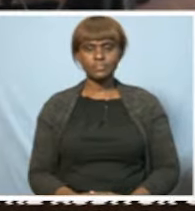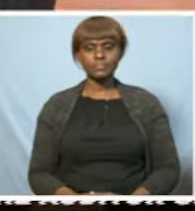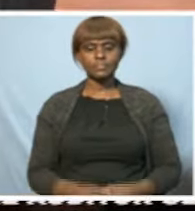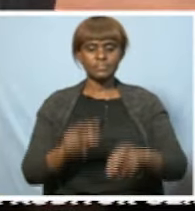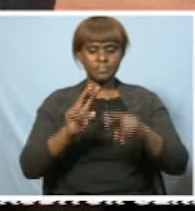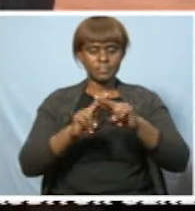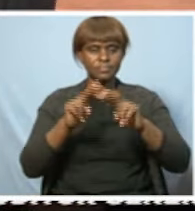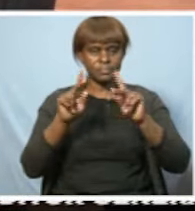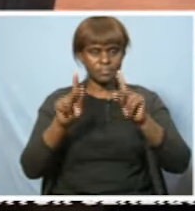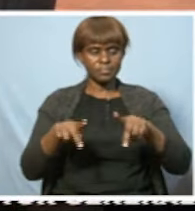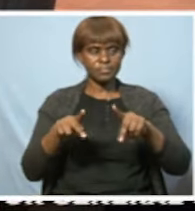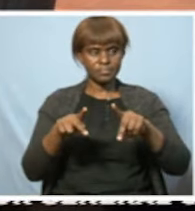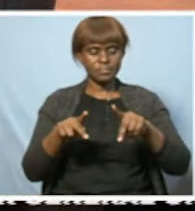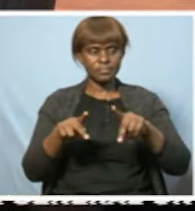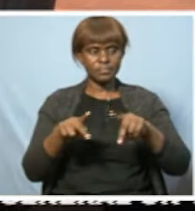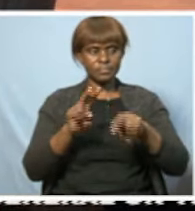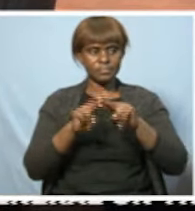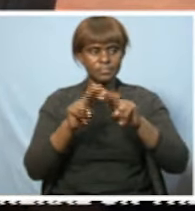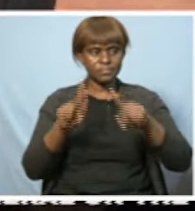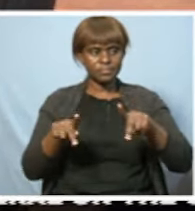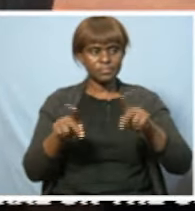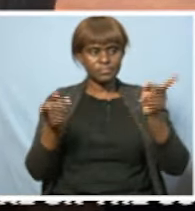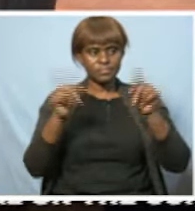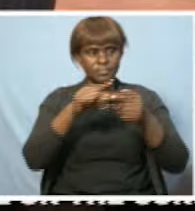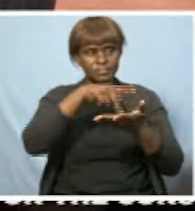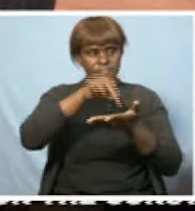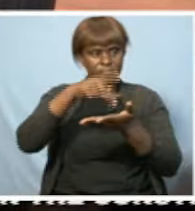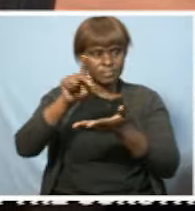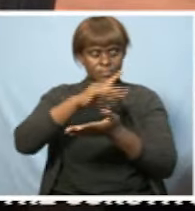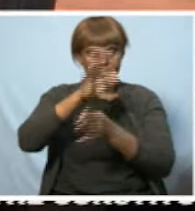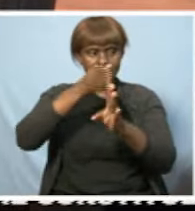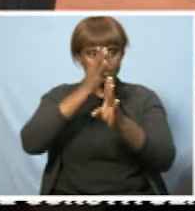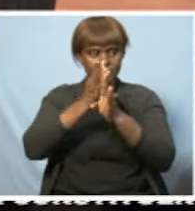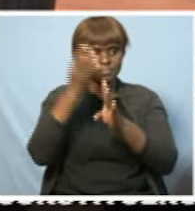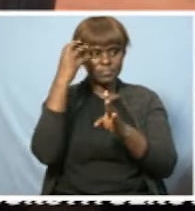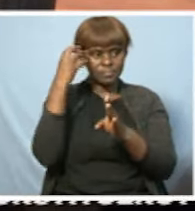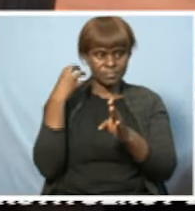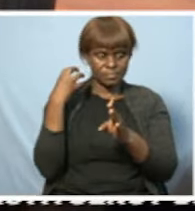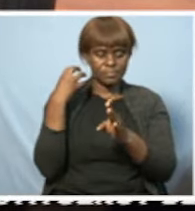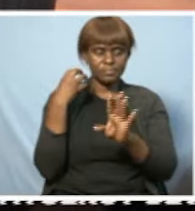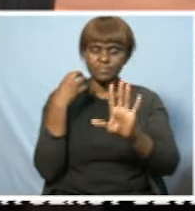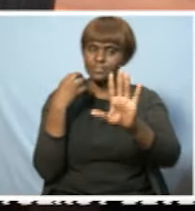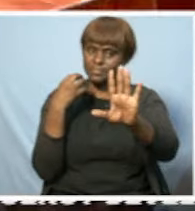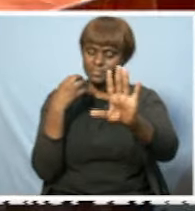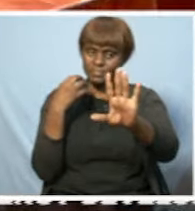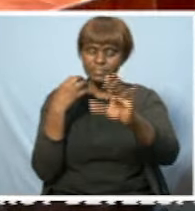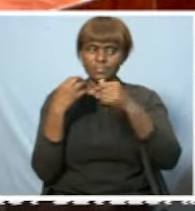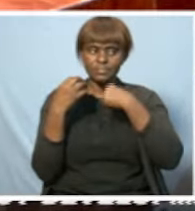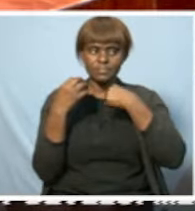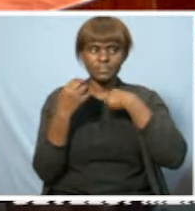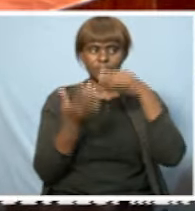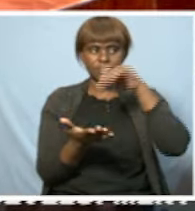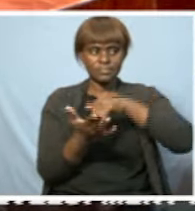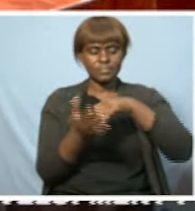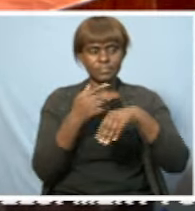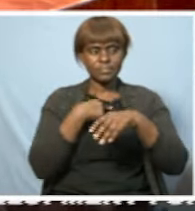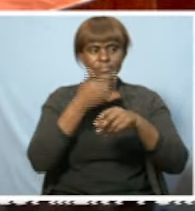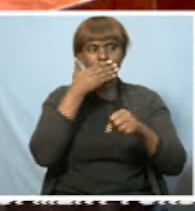Chair, when the payment comes to the office, let me once again assure